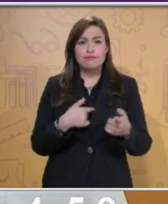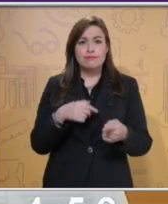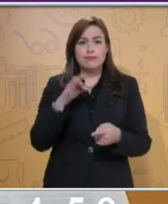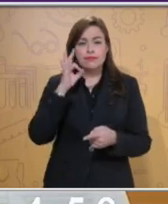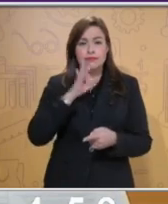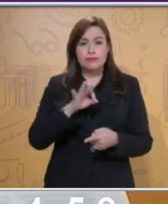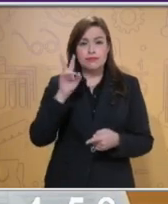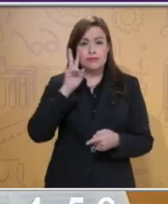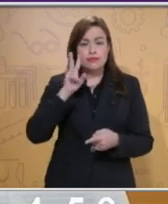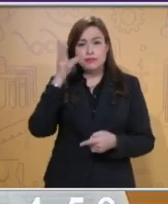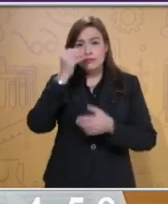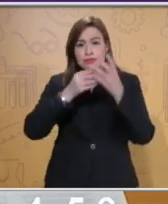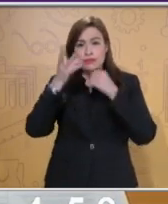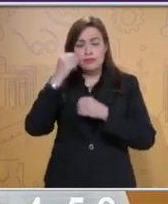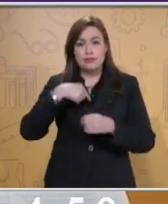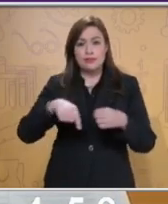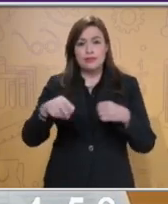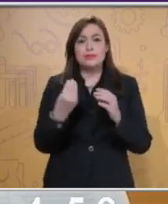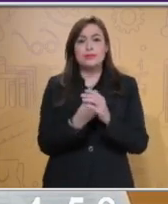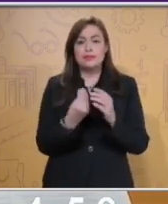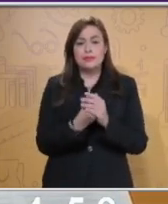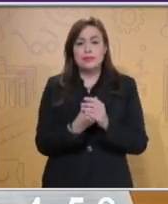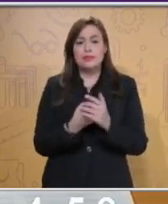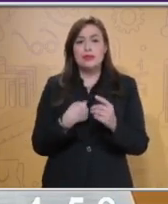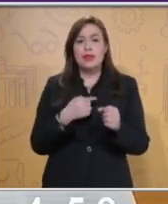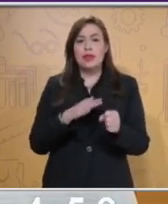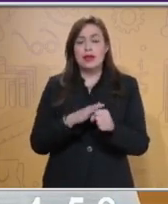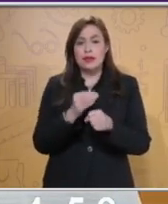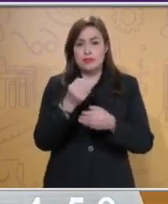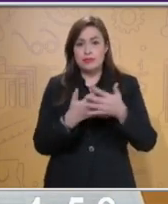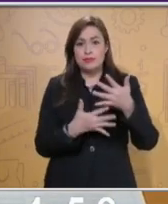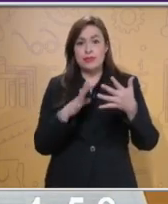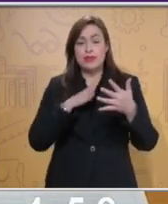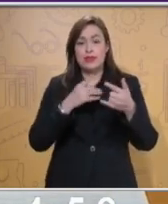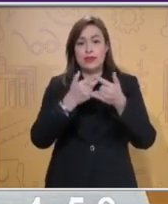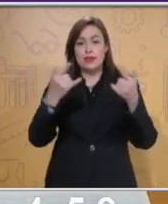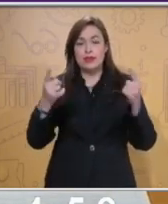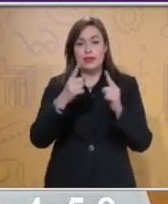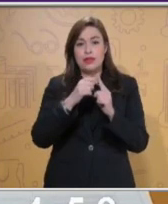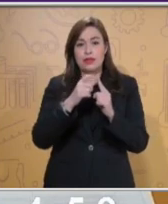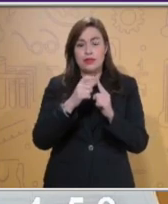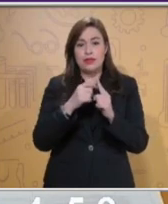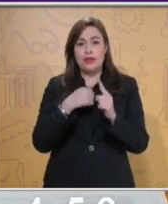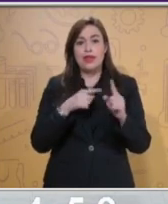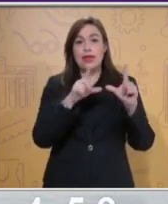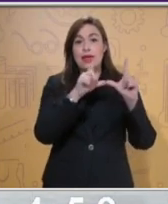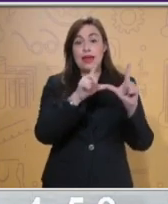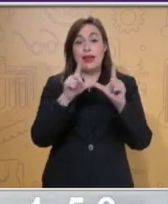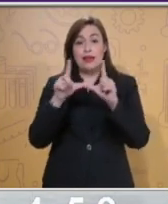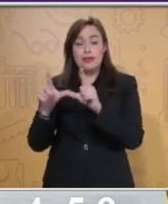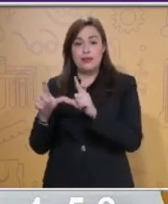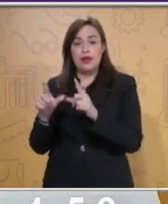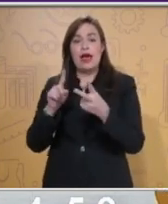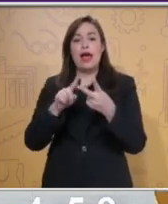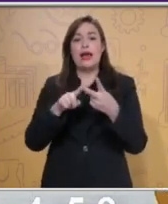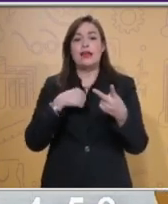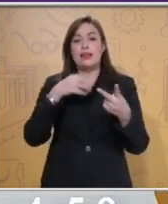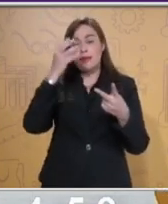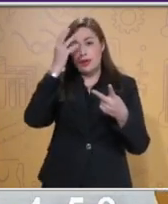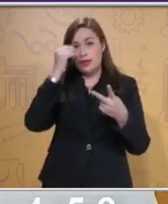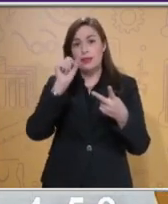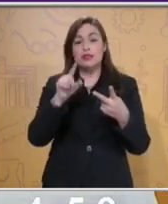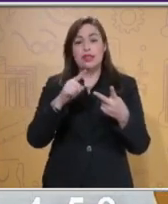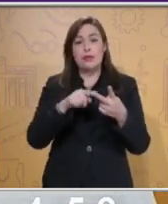with the main elements of a comic strip, okay? We have talked about the frames or panels. We have talked about